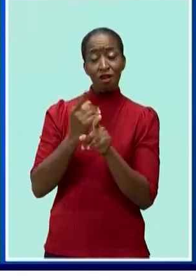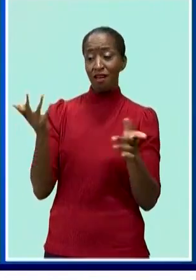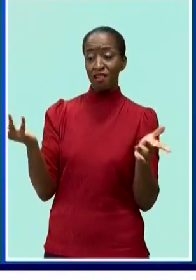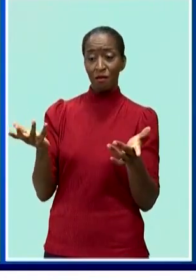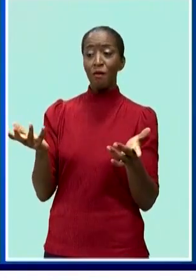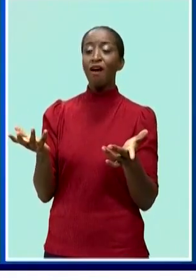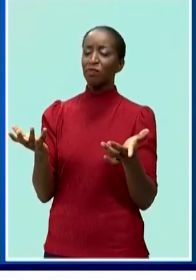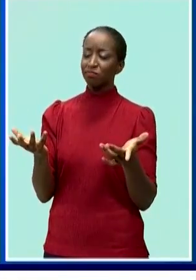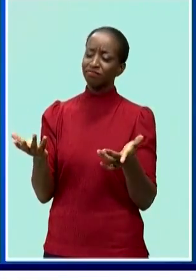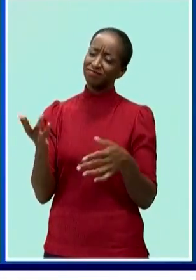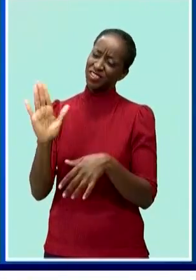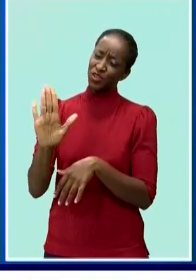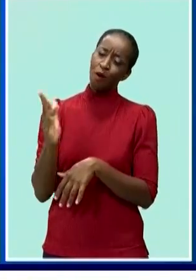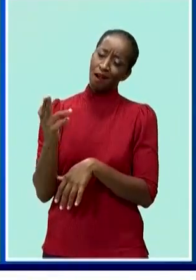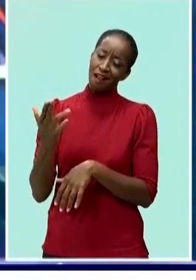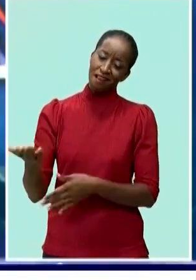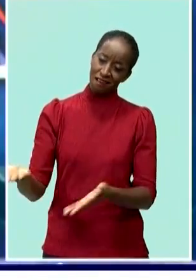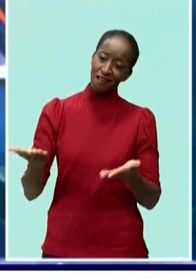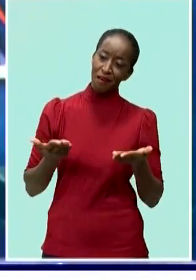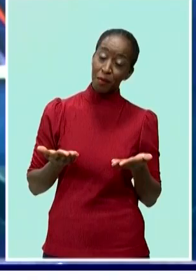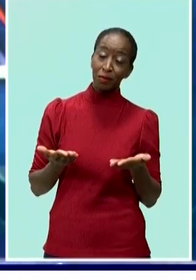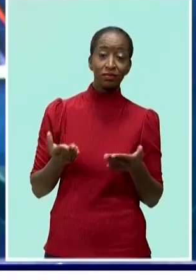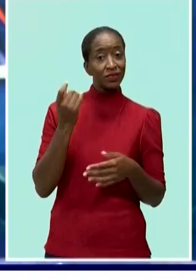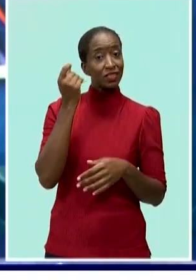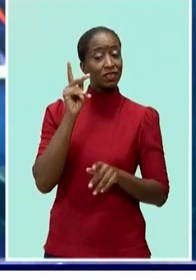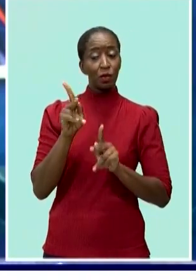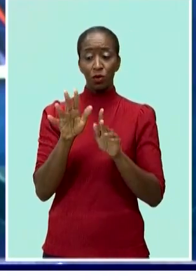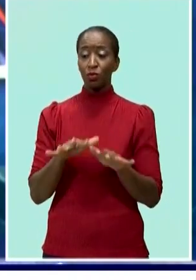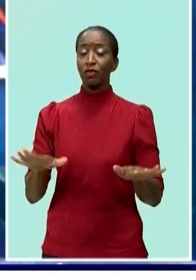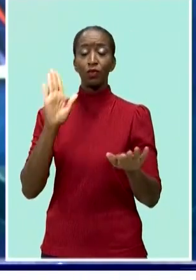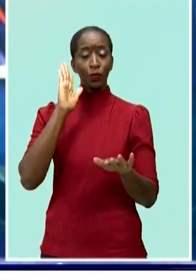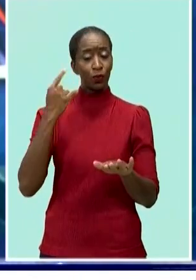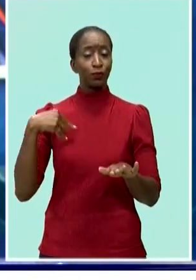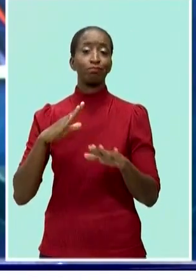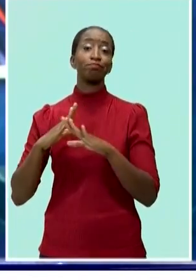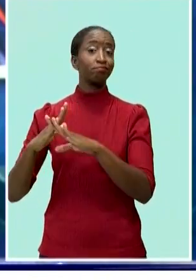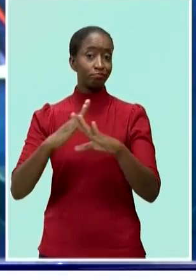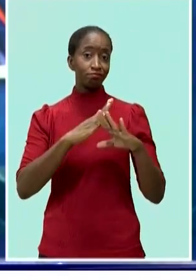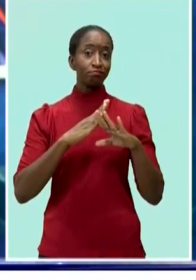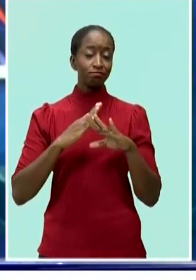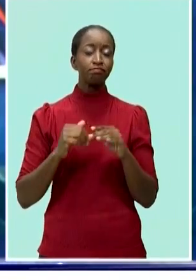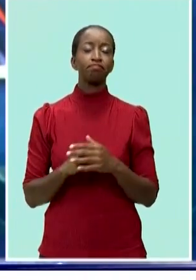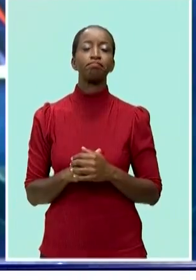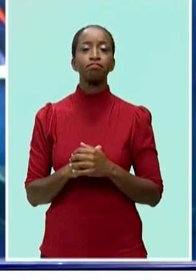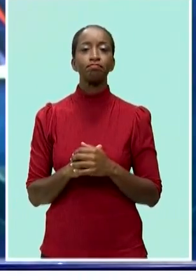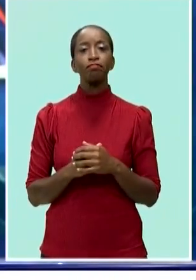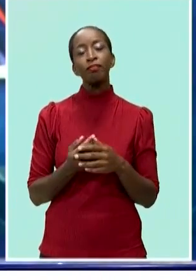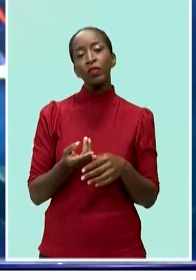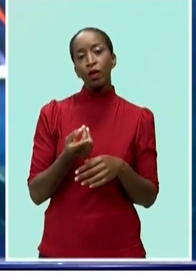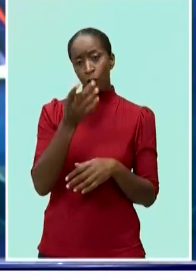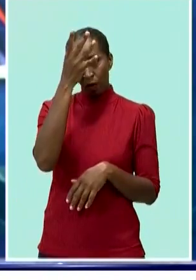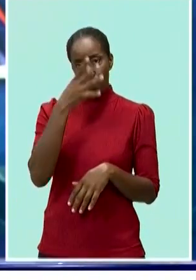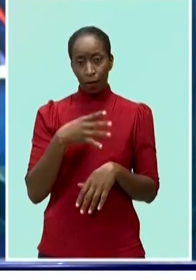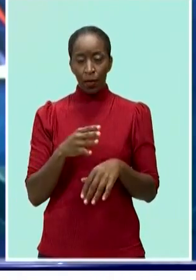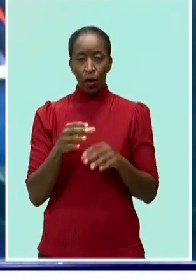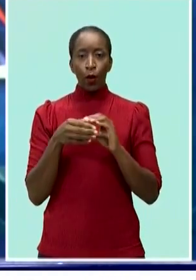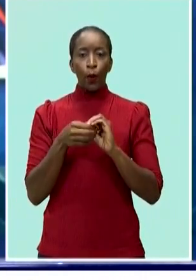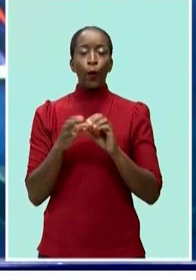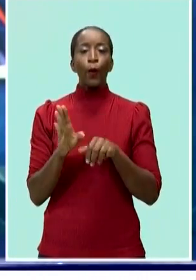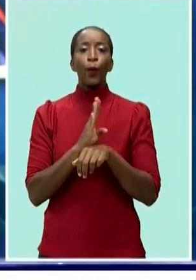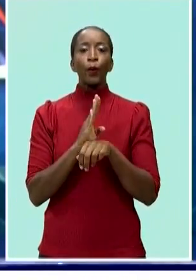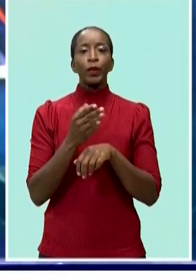we have to do to protect the country. Well, a small businessman in St. Joseph is counting his losses following the long Easter weekend